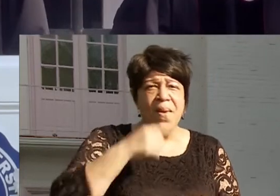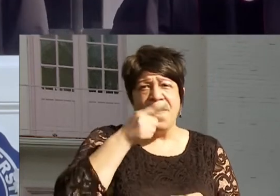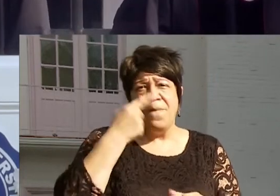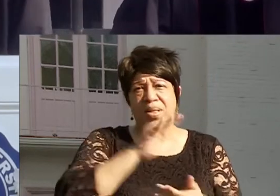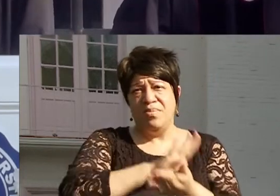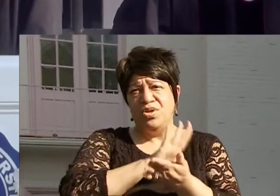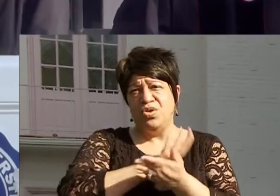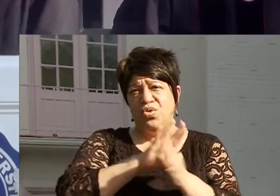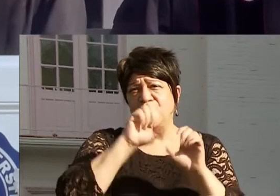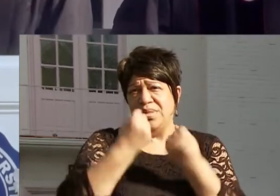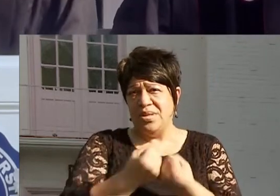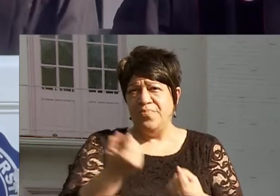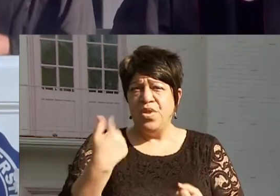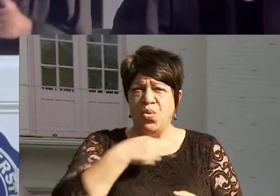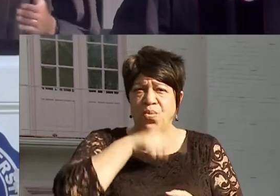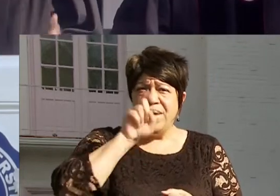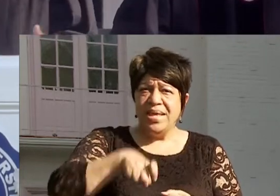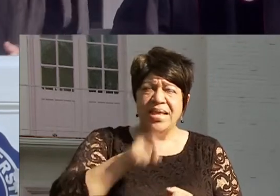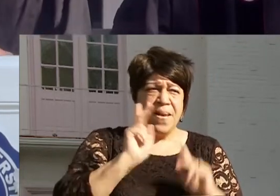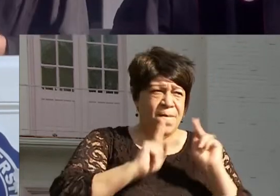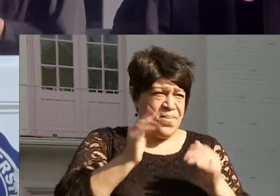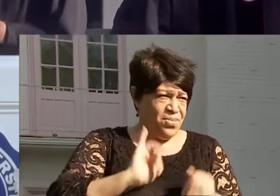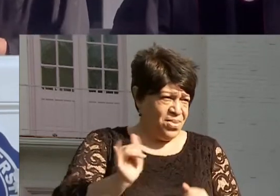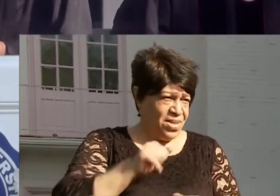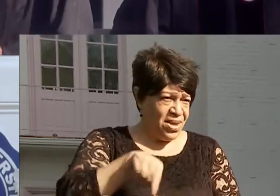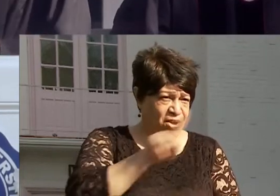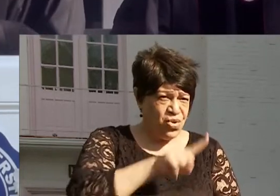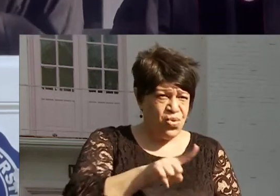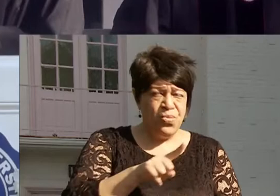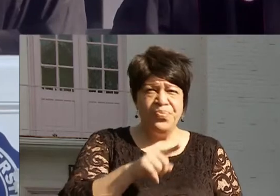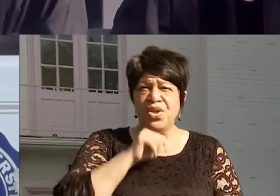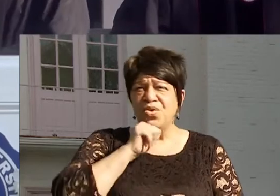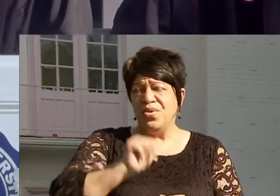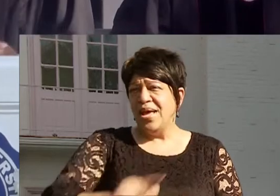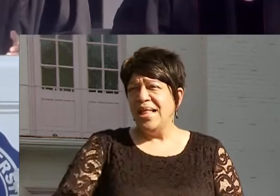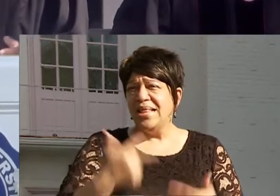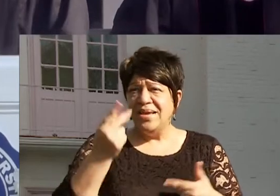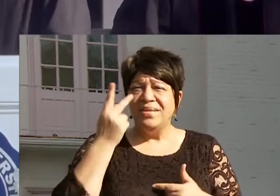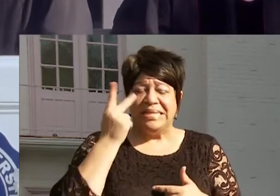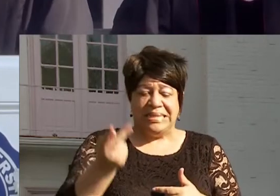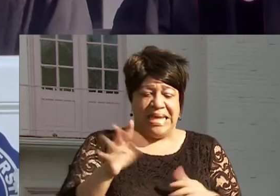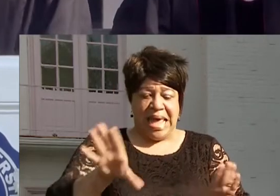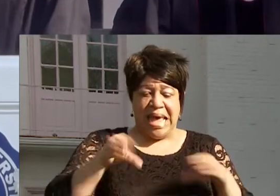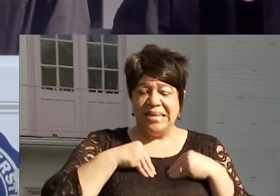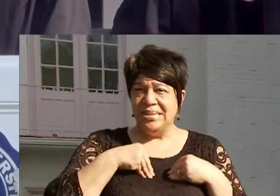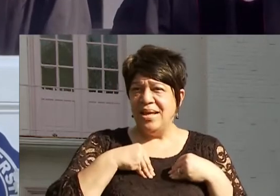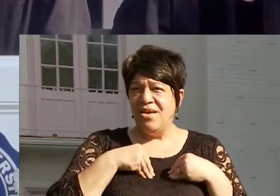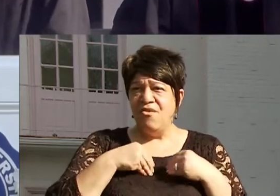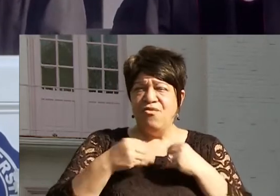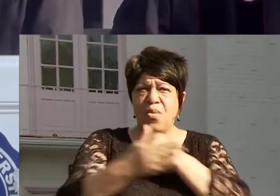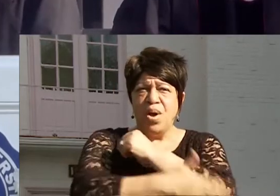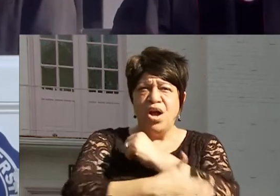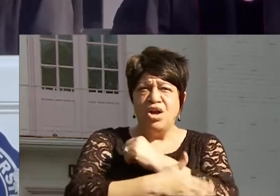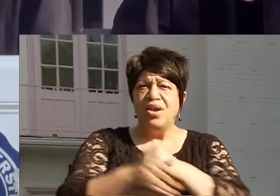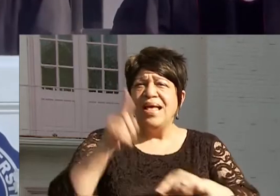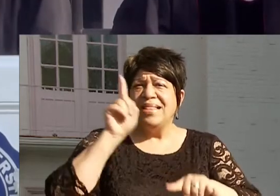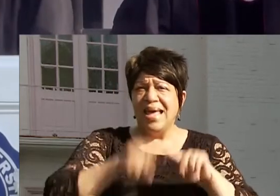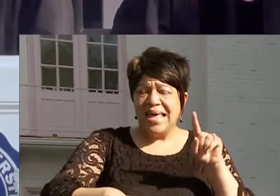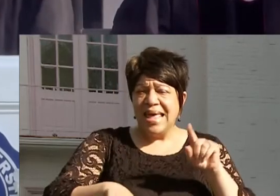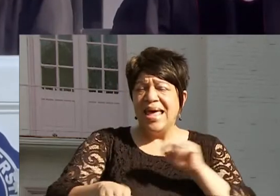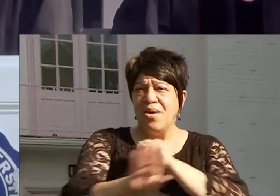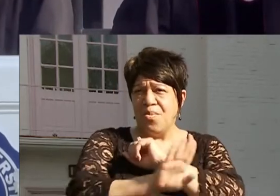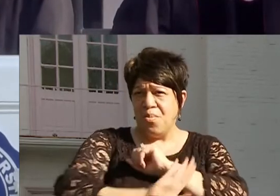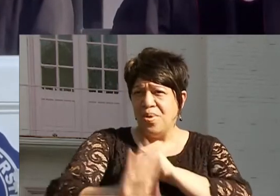We need individuals like you who no longer live to seek acceptance from a country that can't protect them. Excuse me, that refuses